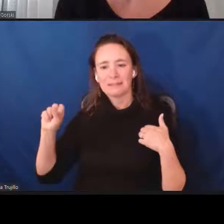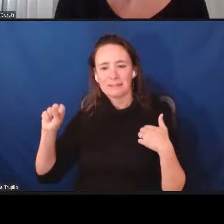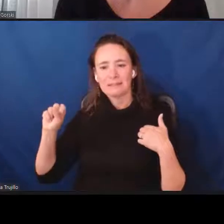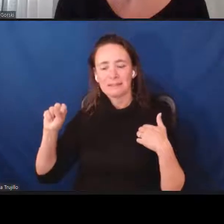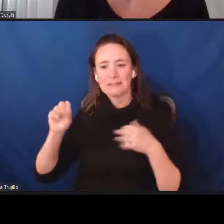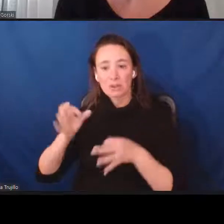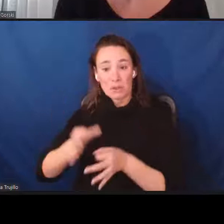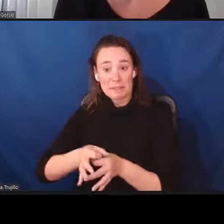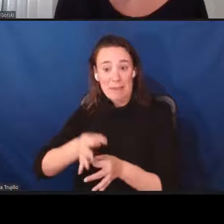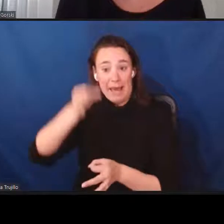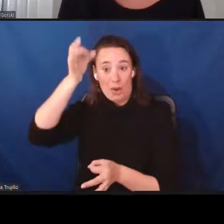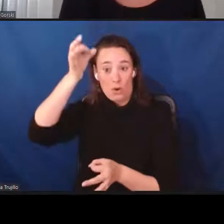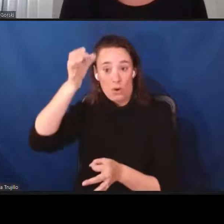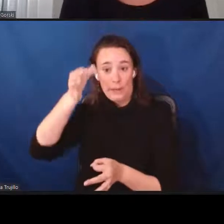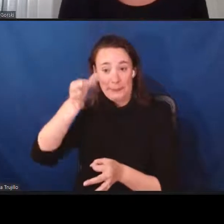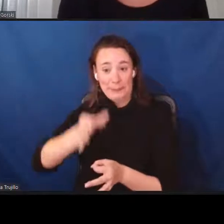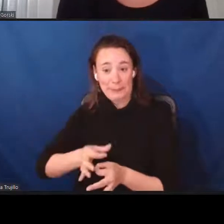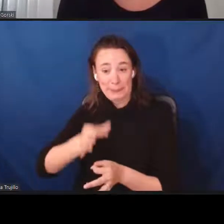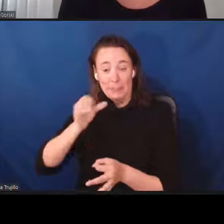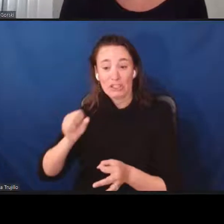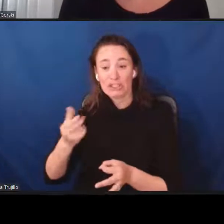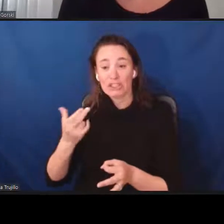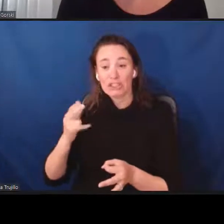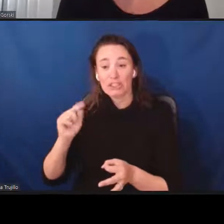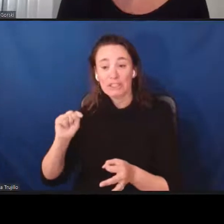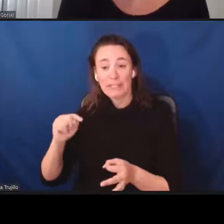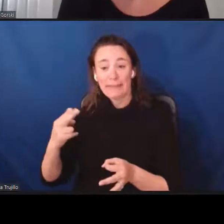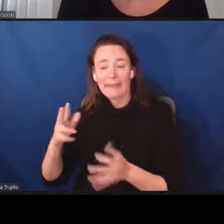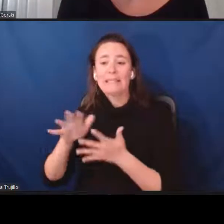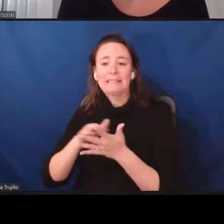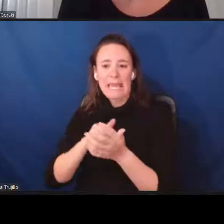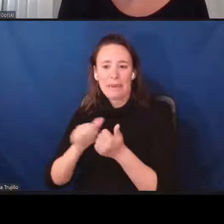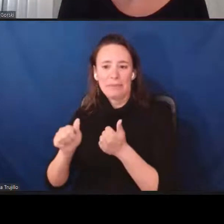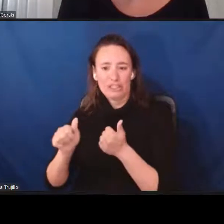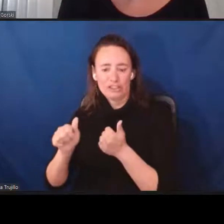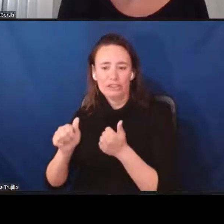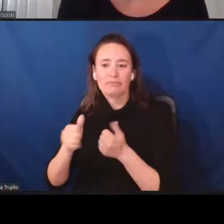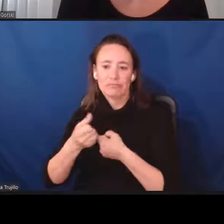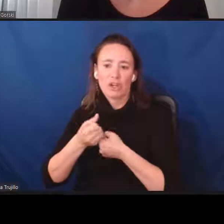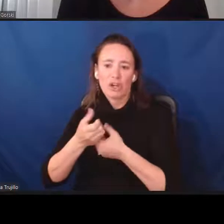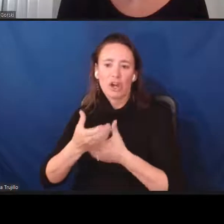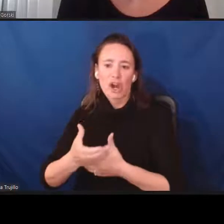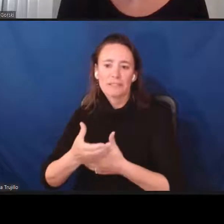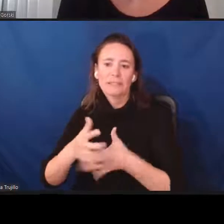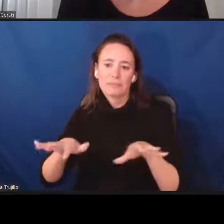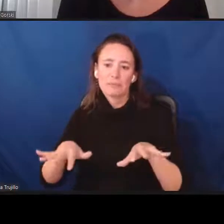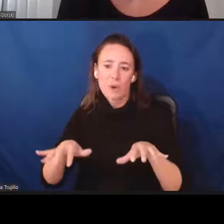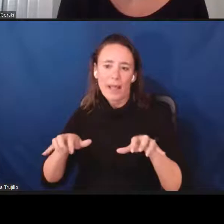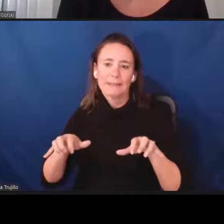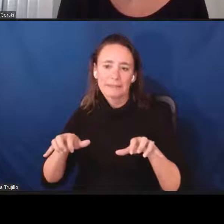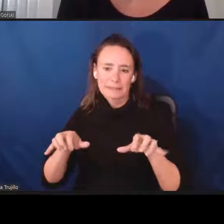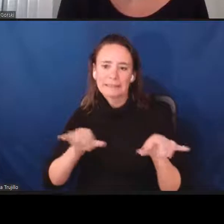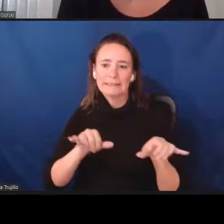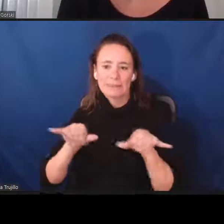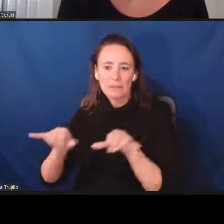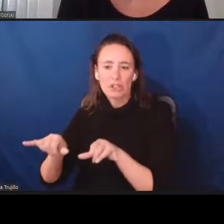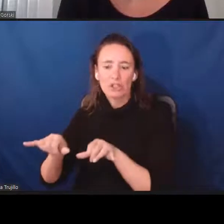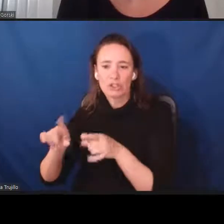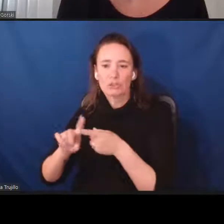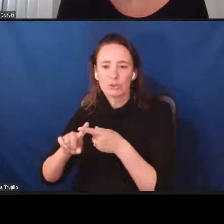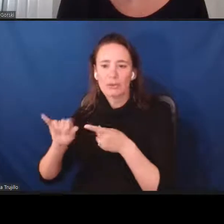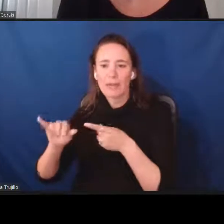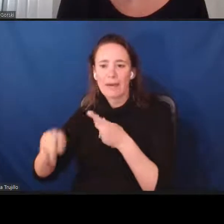and causes paralysis, very similar to a traumatic spinal cord injury. And I'm a T5/6